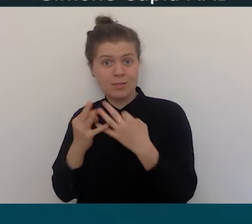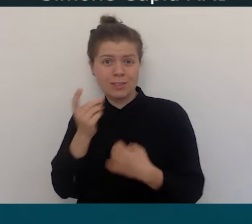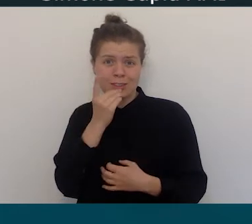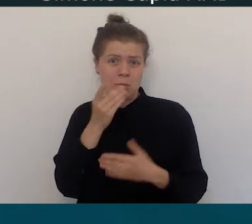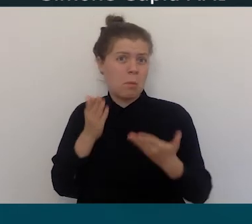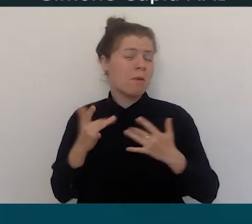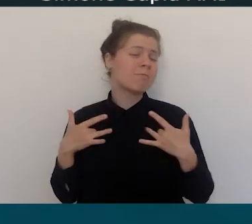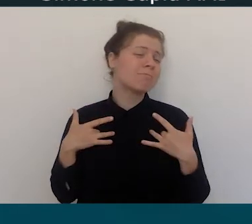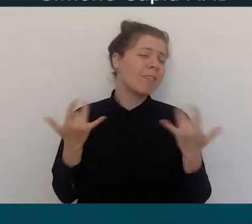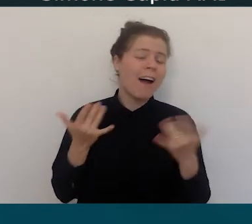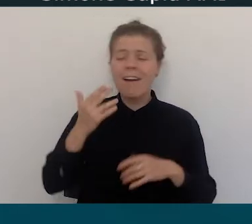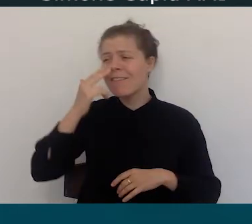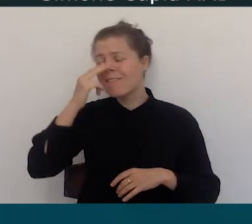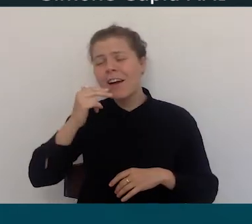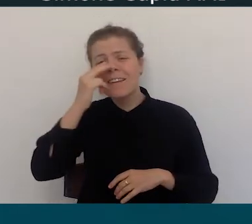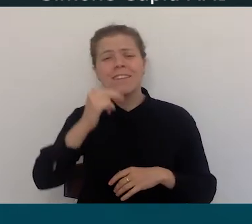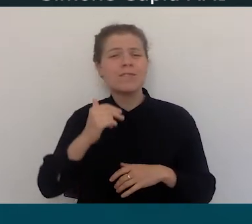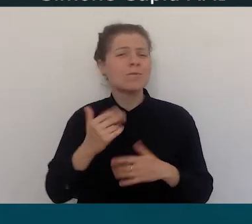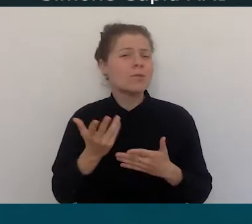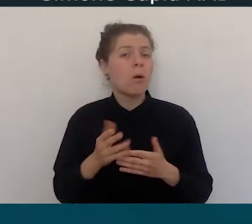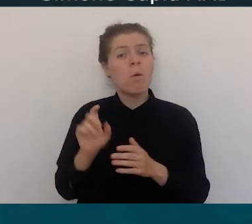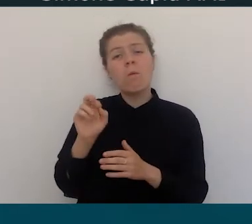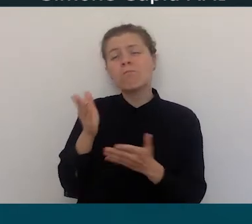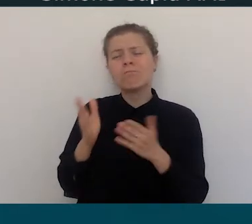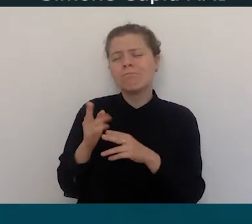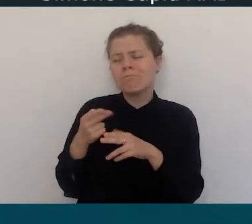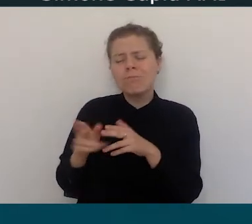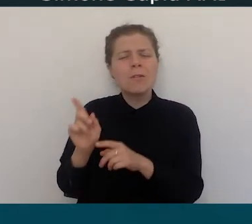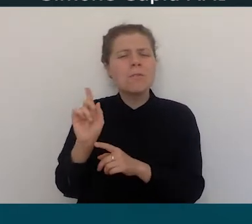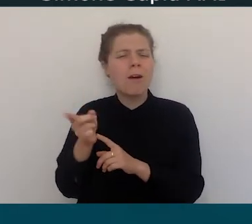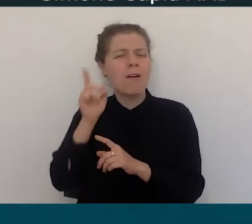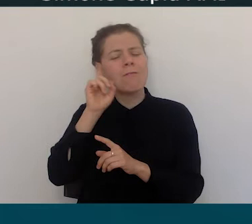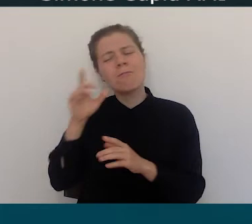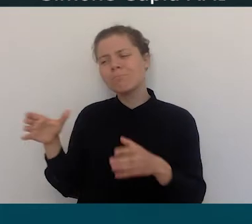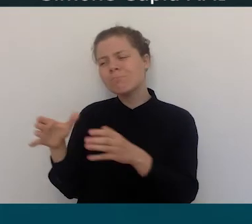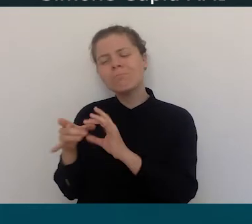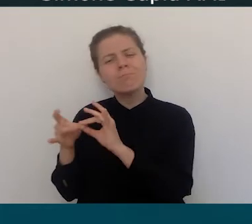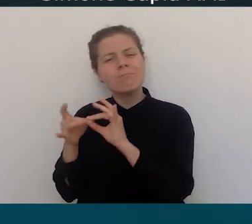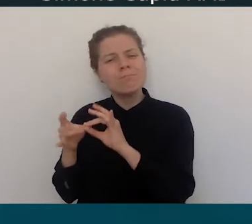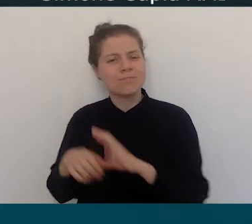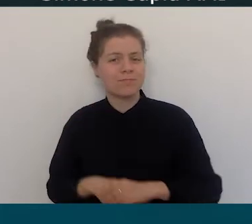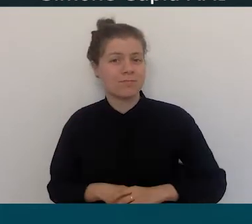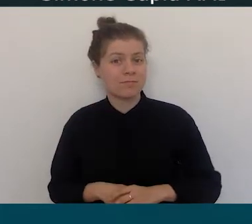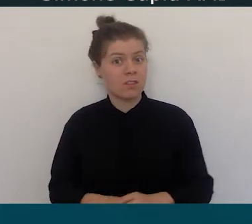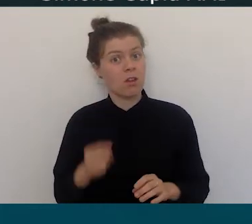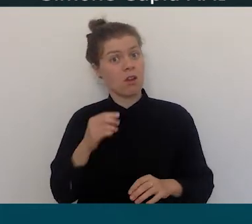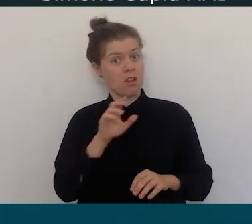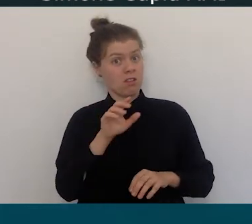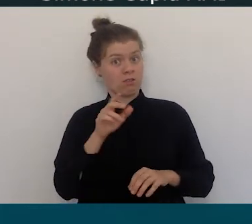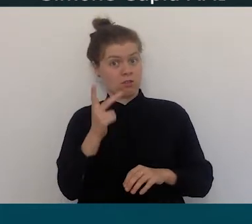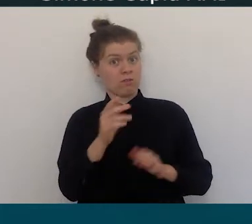bit of comic relief, or it just might be, a lighthearted moment on camera. As a viewer, I wouldn't watch all 3 of